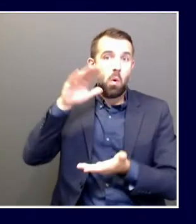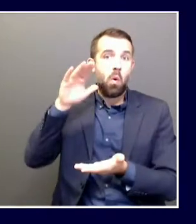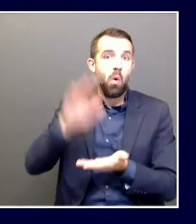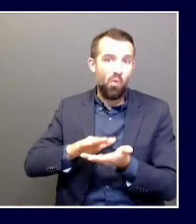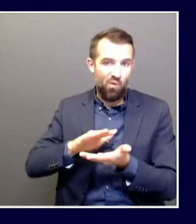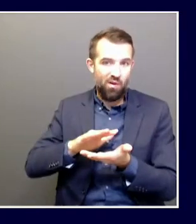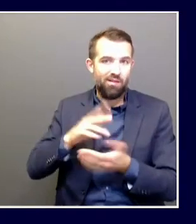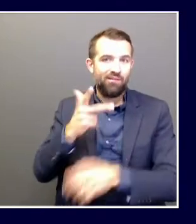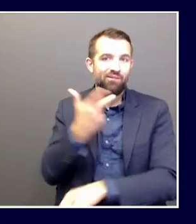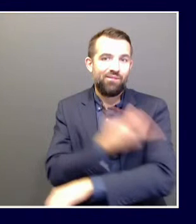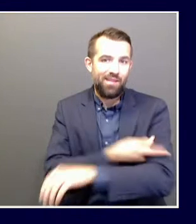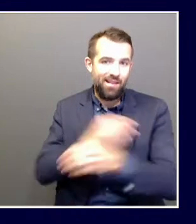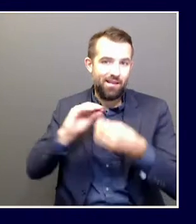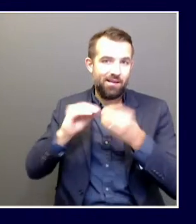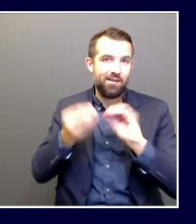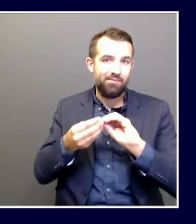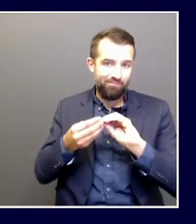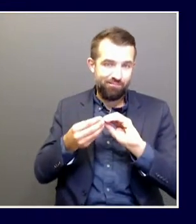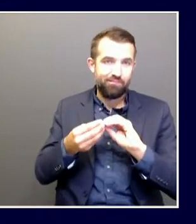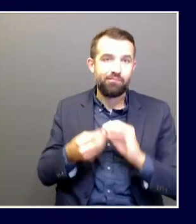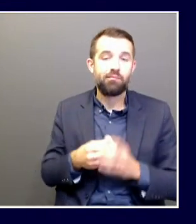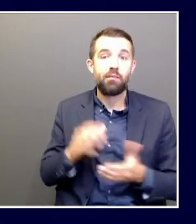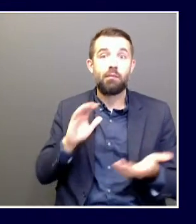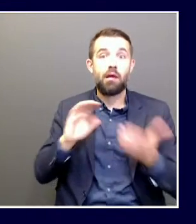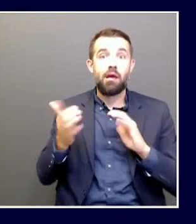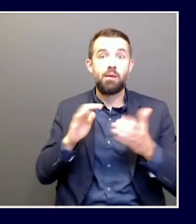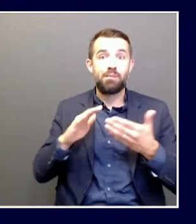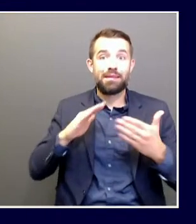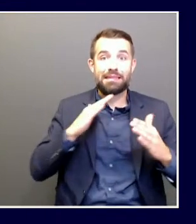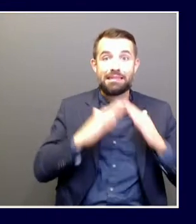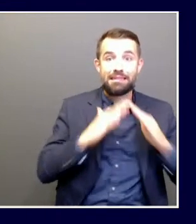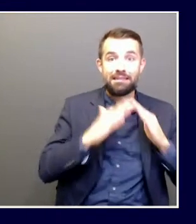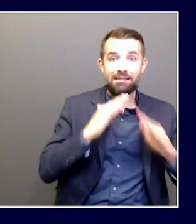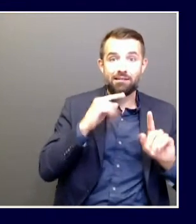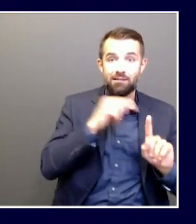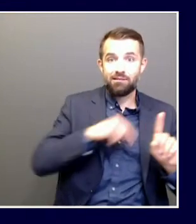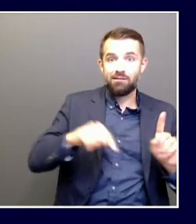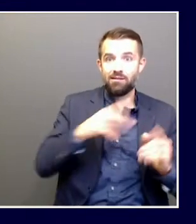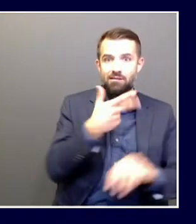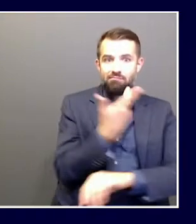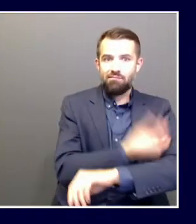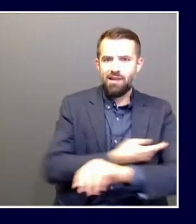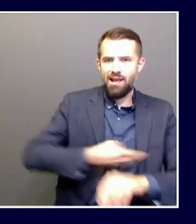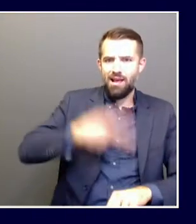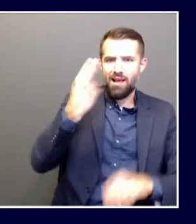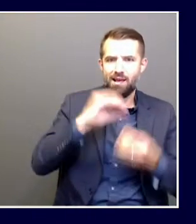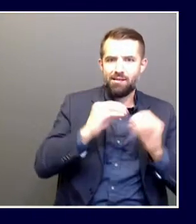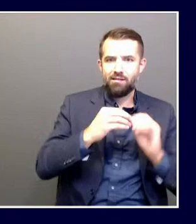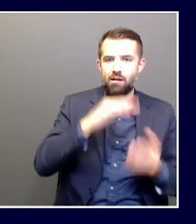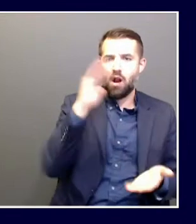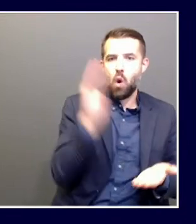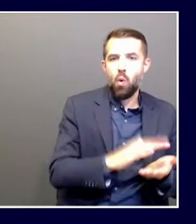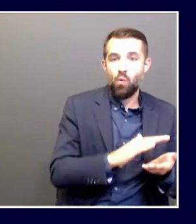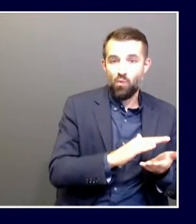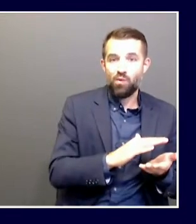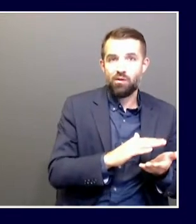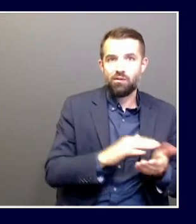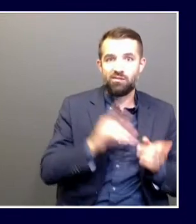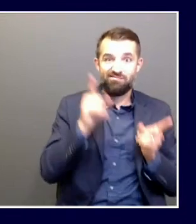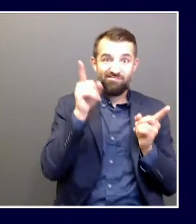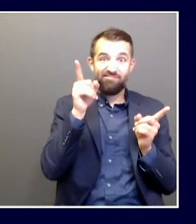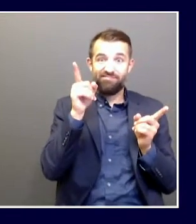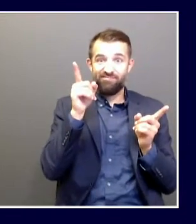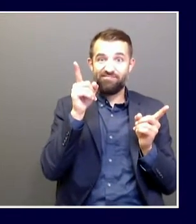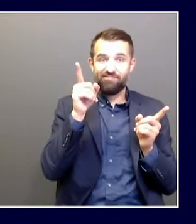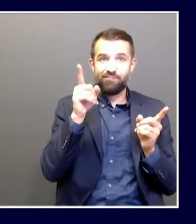higher vaccination rates. And the through line, be it Somerset, Franklin, or Penobscot, is regions of those counties where